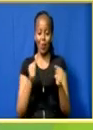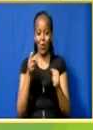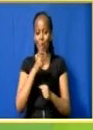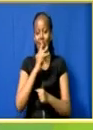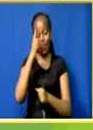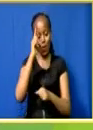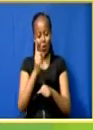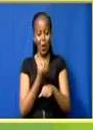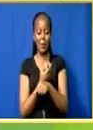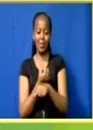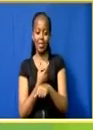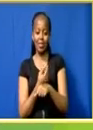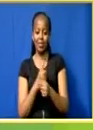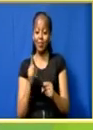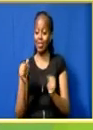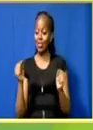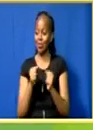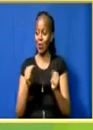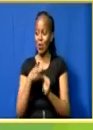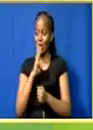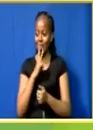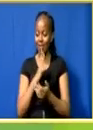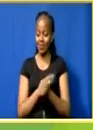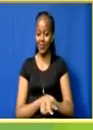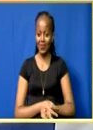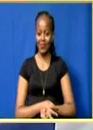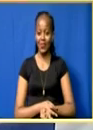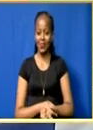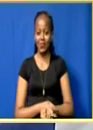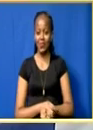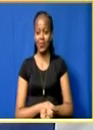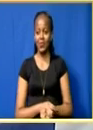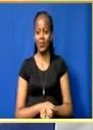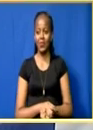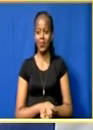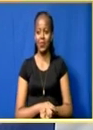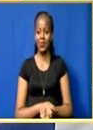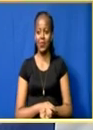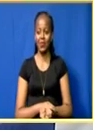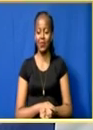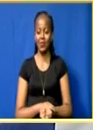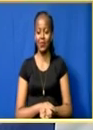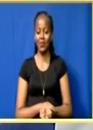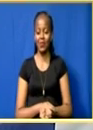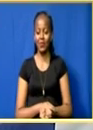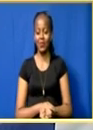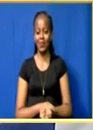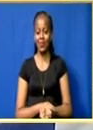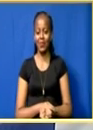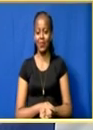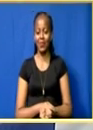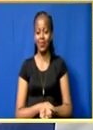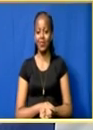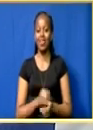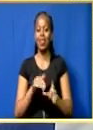for 1 minute. It's cold water. All right. Bring the container. Bring in the container. So we put...